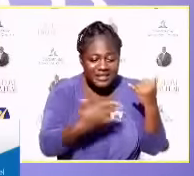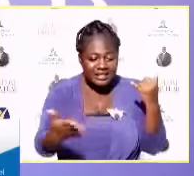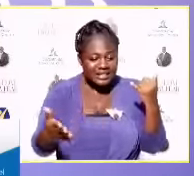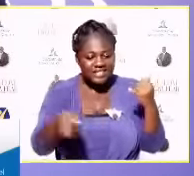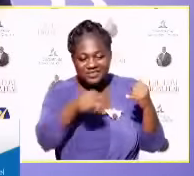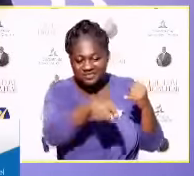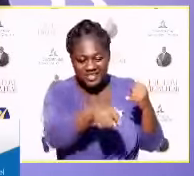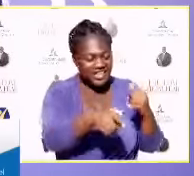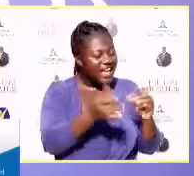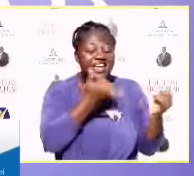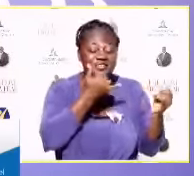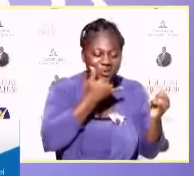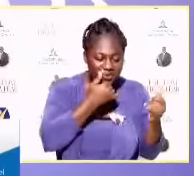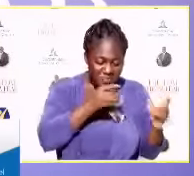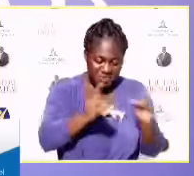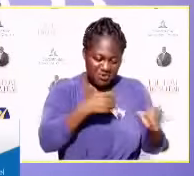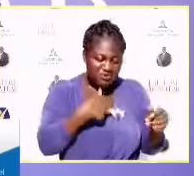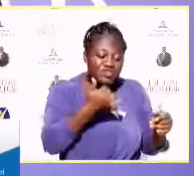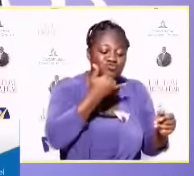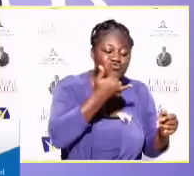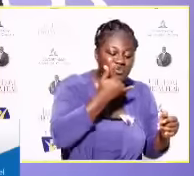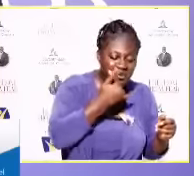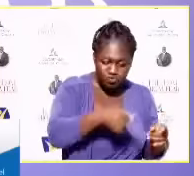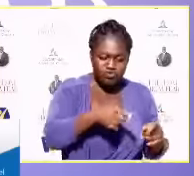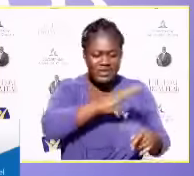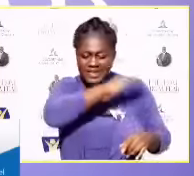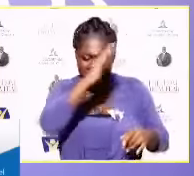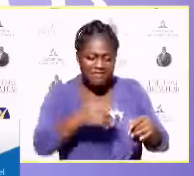That's wrong. Thou shalt not steal.